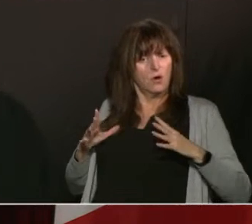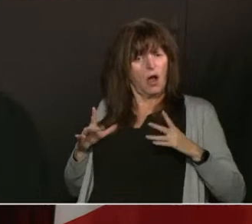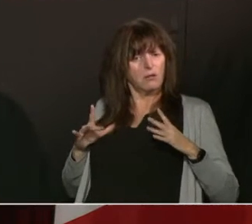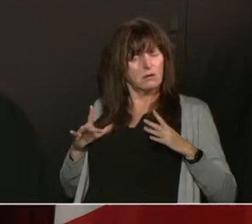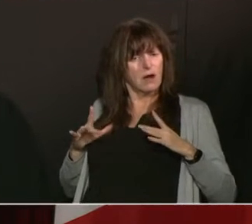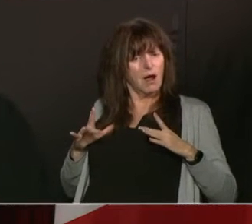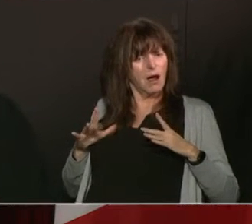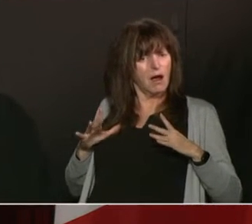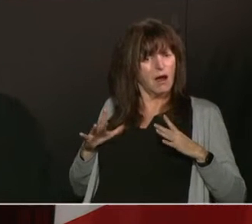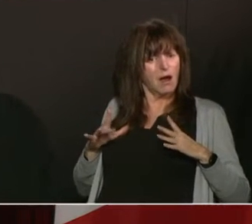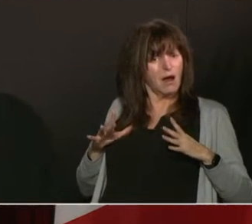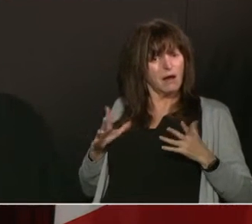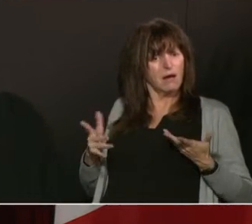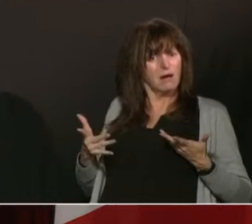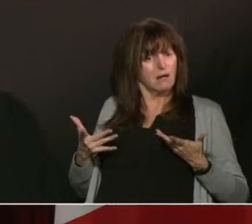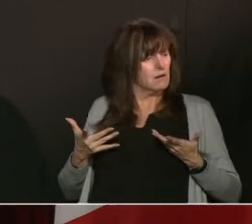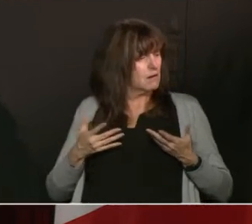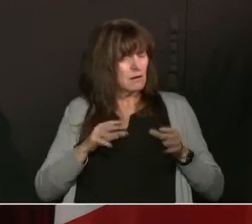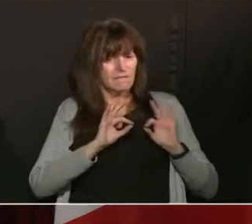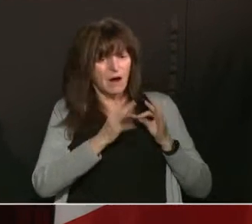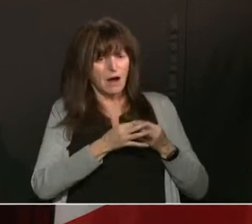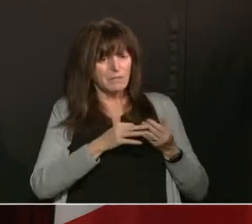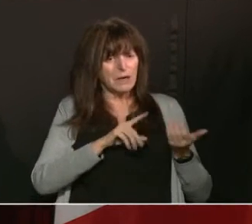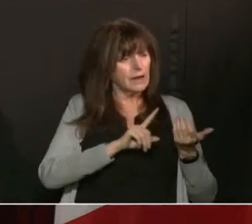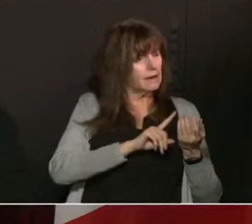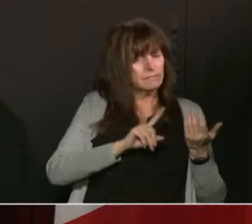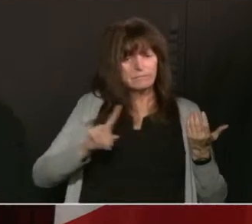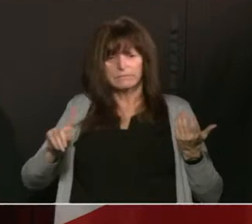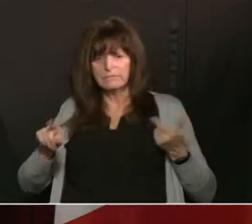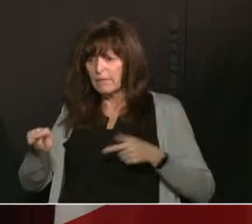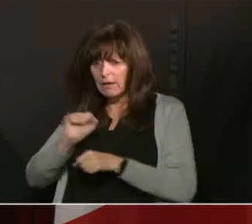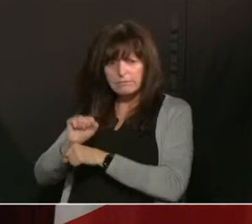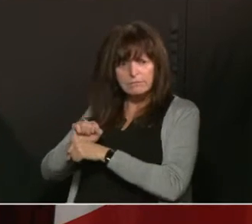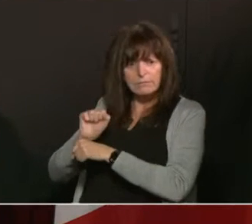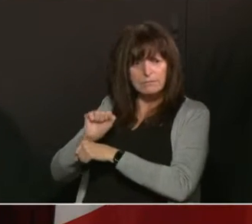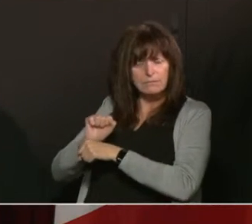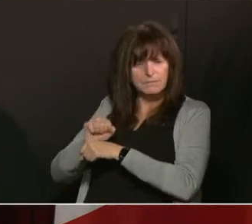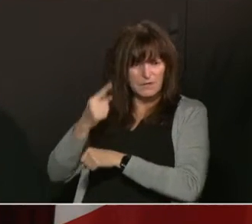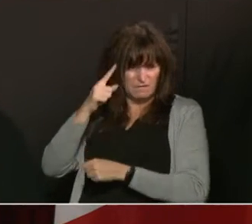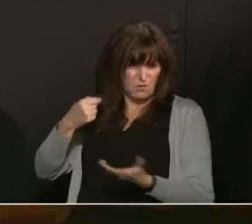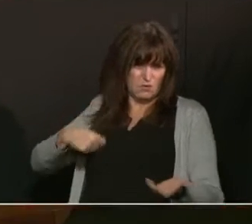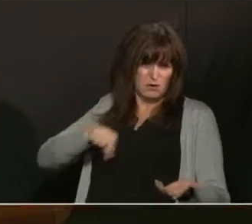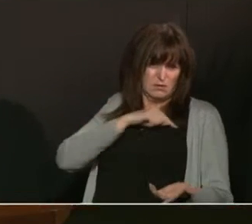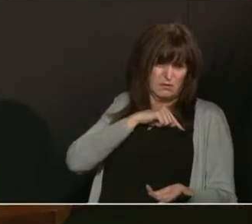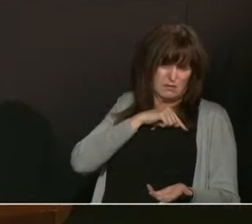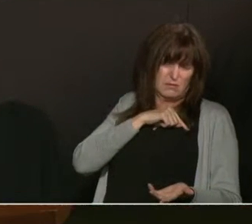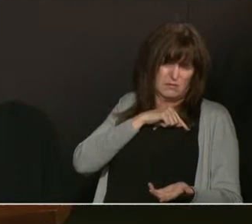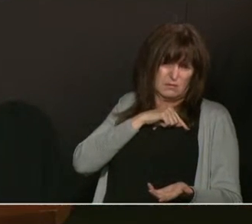family, but supporting Ontarians. Thanks, everyone.